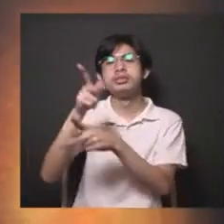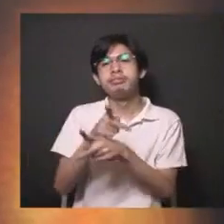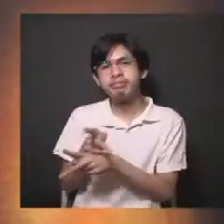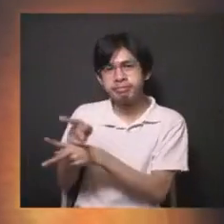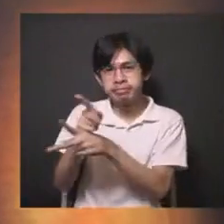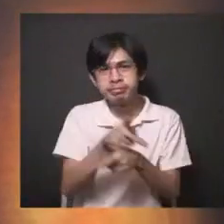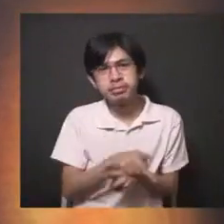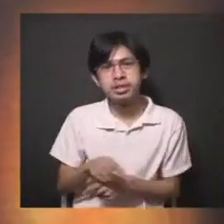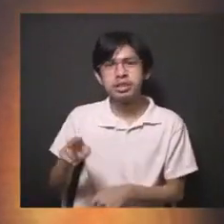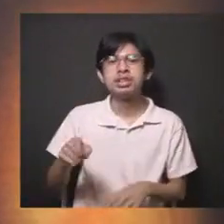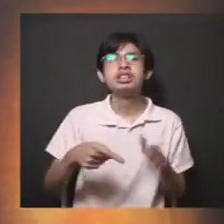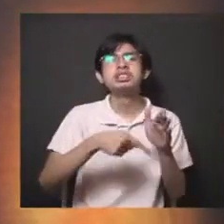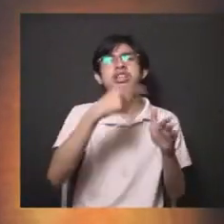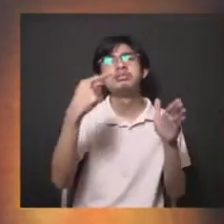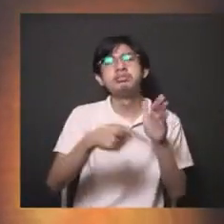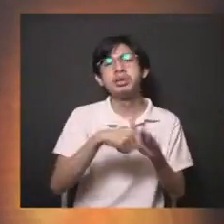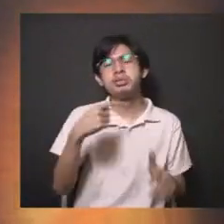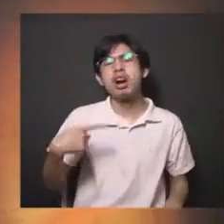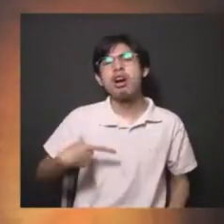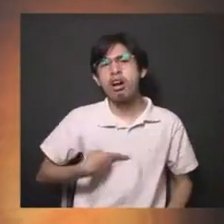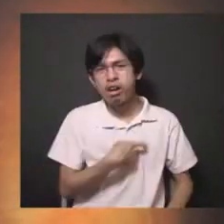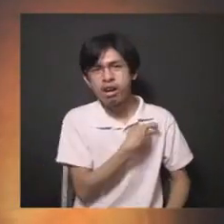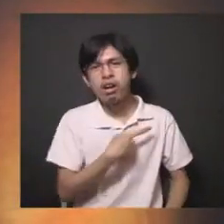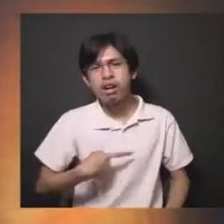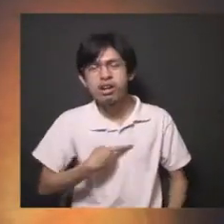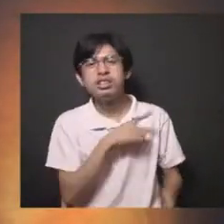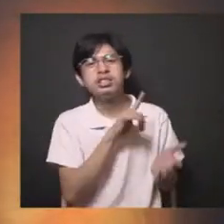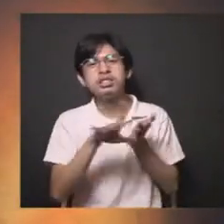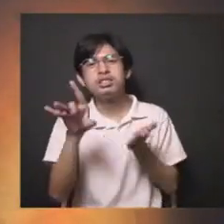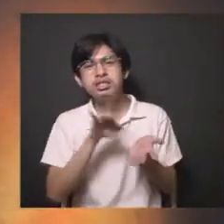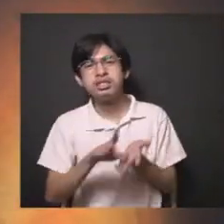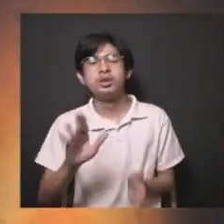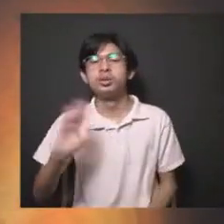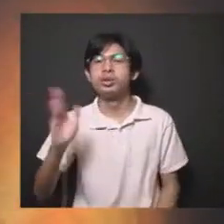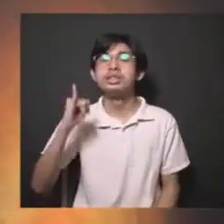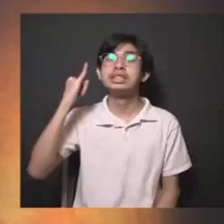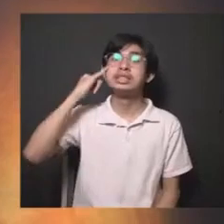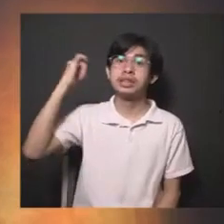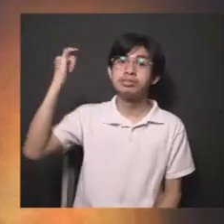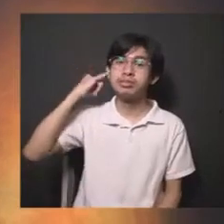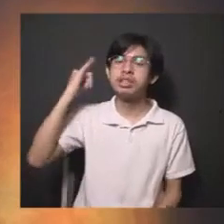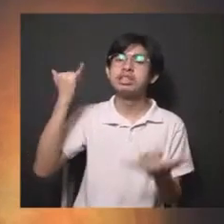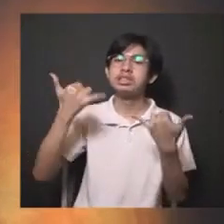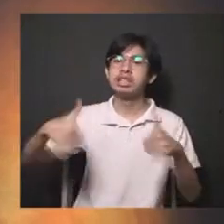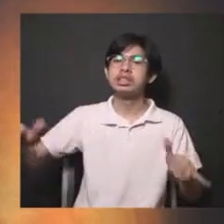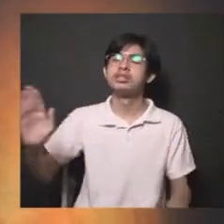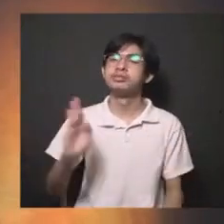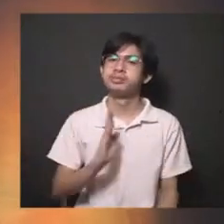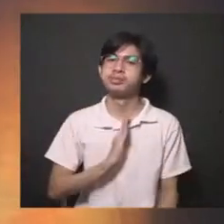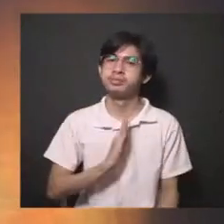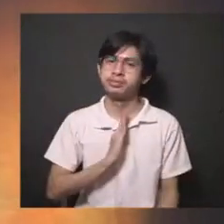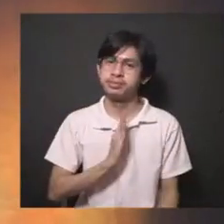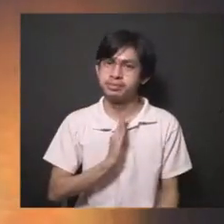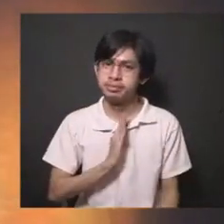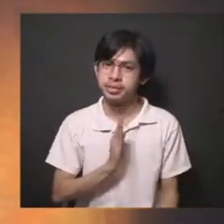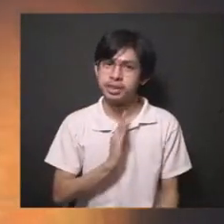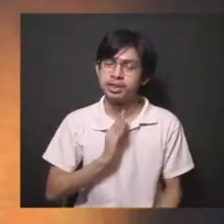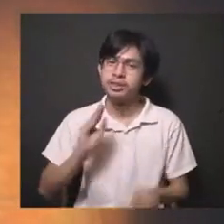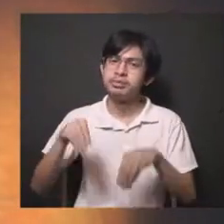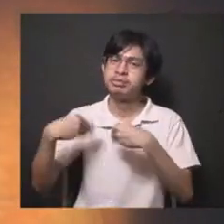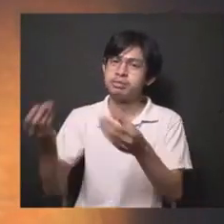the person who hurt us. But Joseph is not doing that. He is actually giving them more than what we deserve, than what